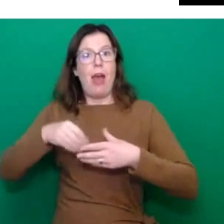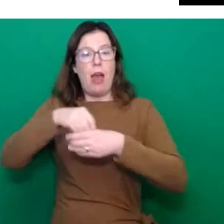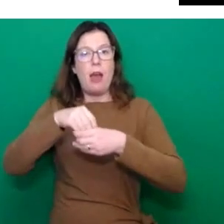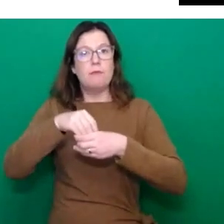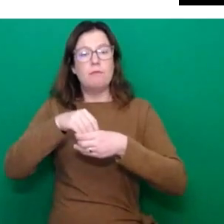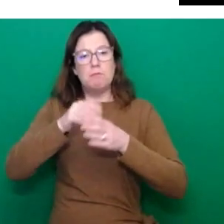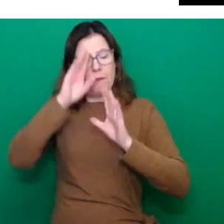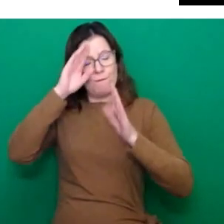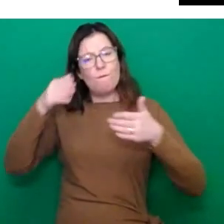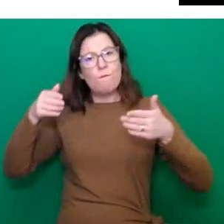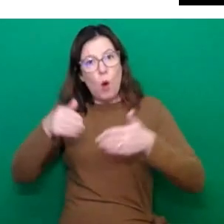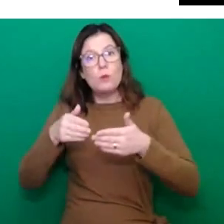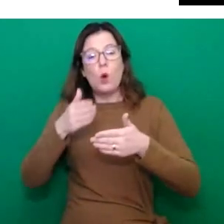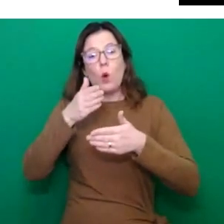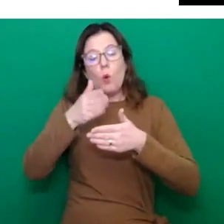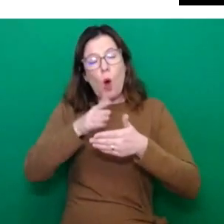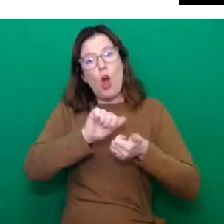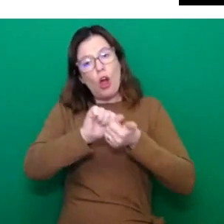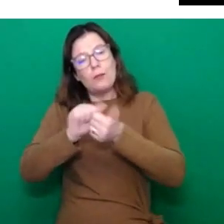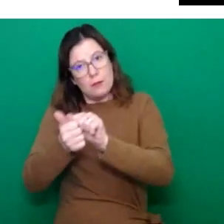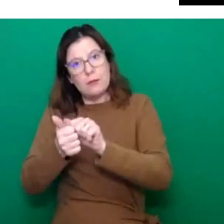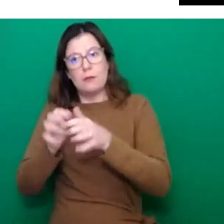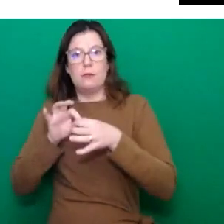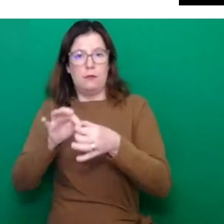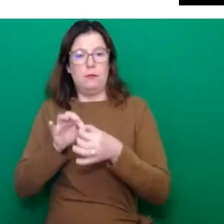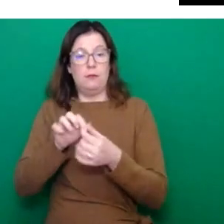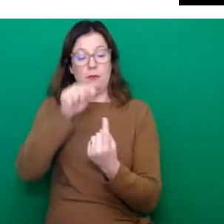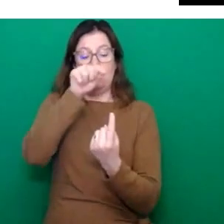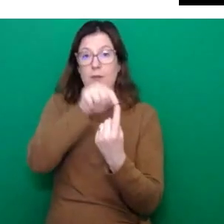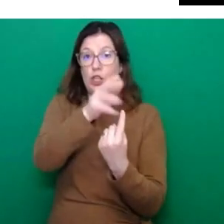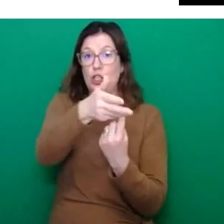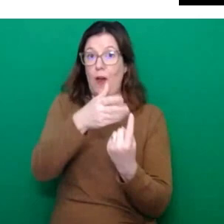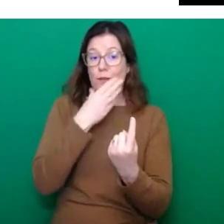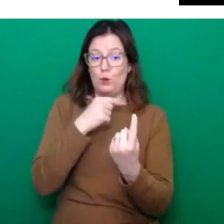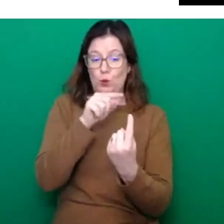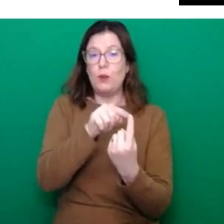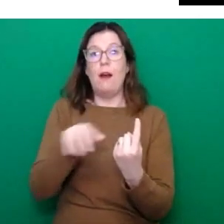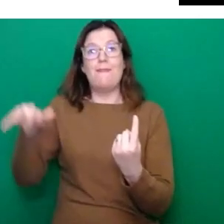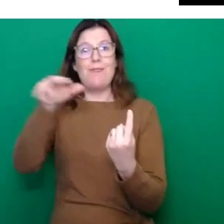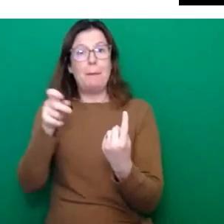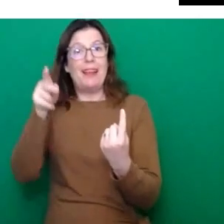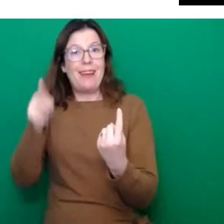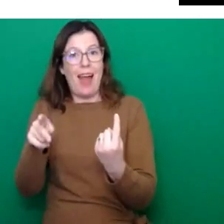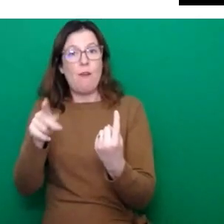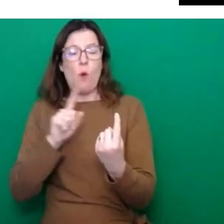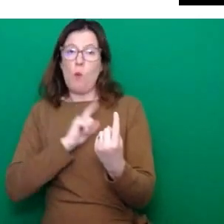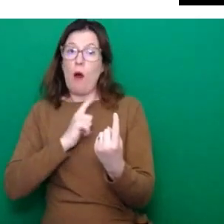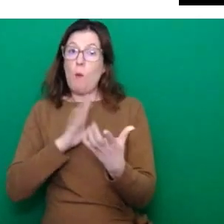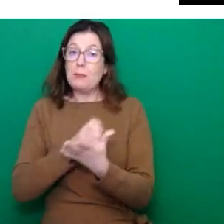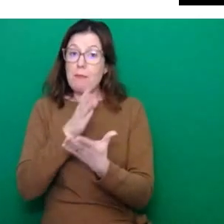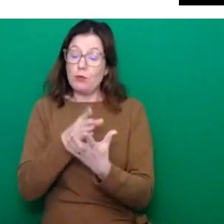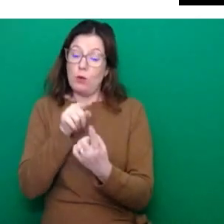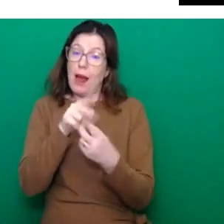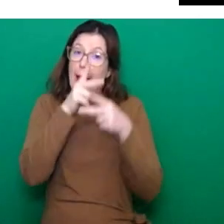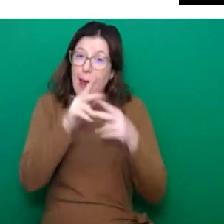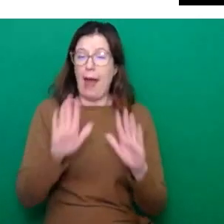much focuses on working collaboratively with the service user and their family and carers to ensure that they get the best care possible.